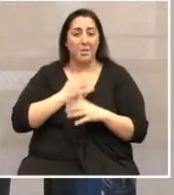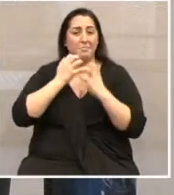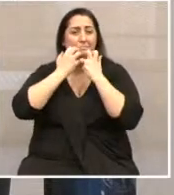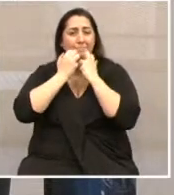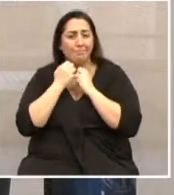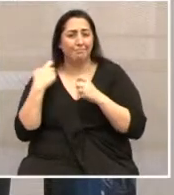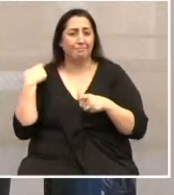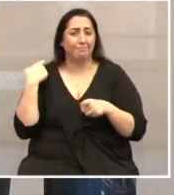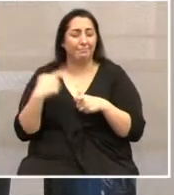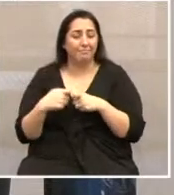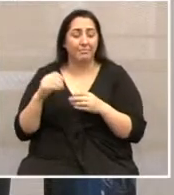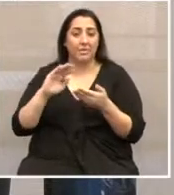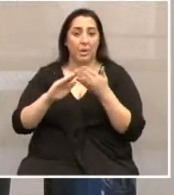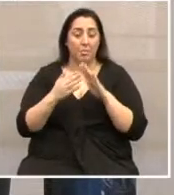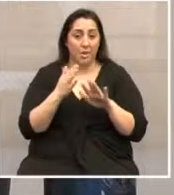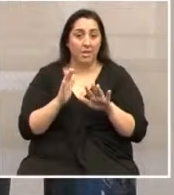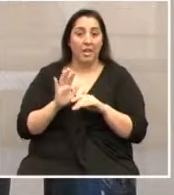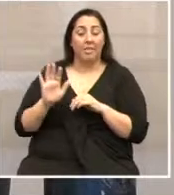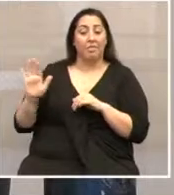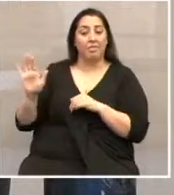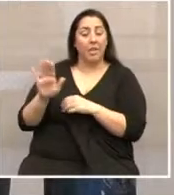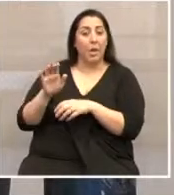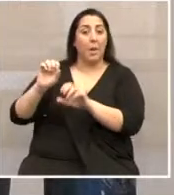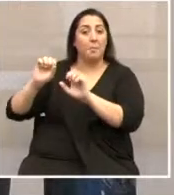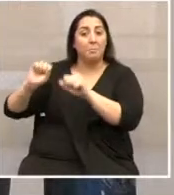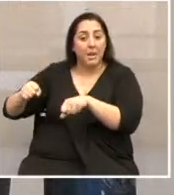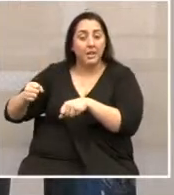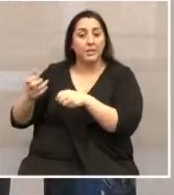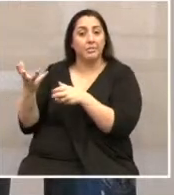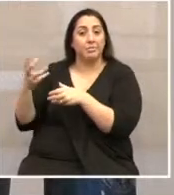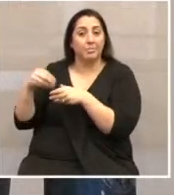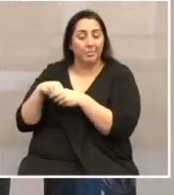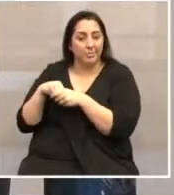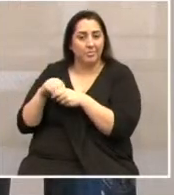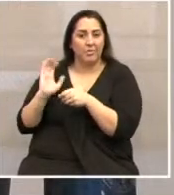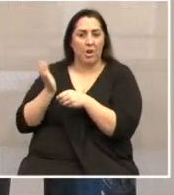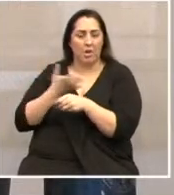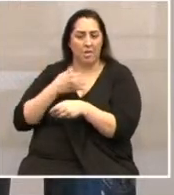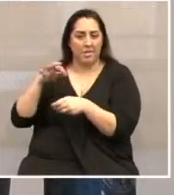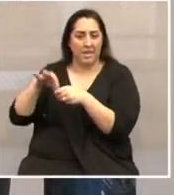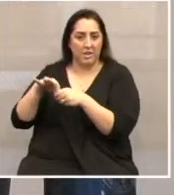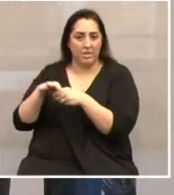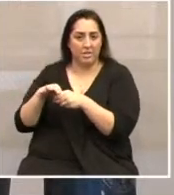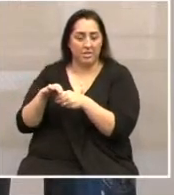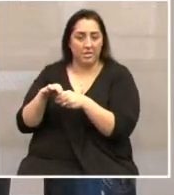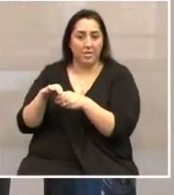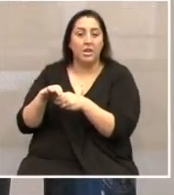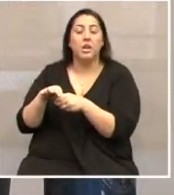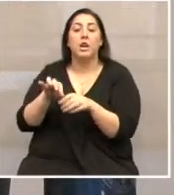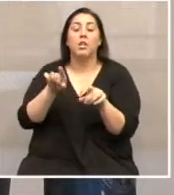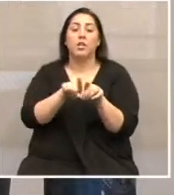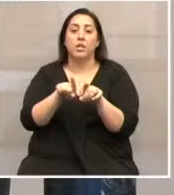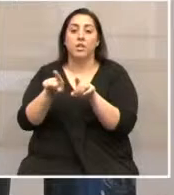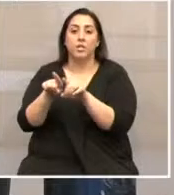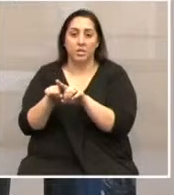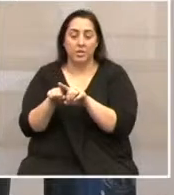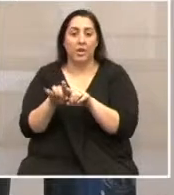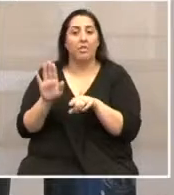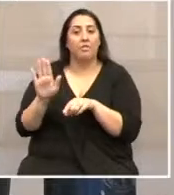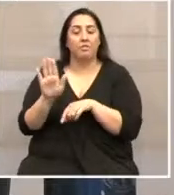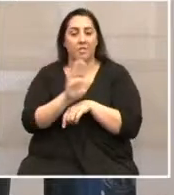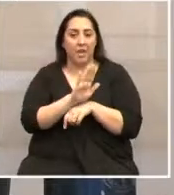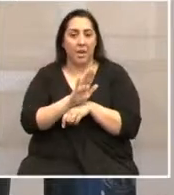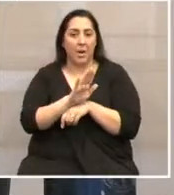community, both in their ability to participate in our elections, as well as in their ability